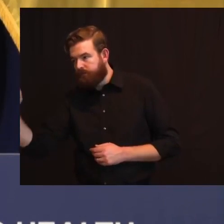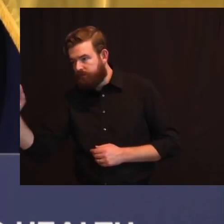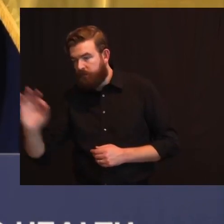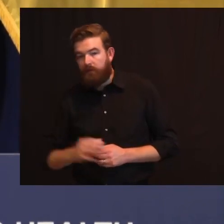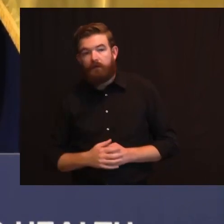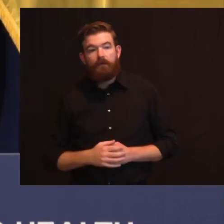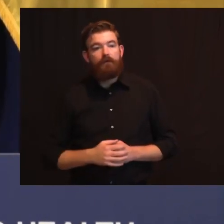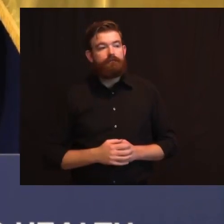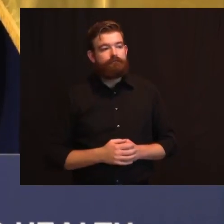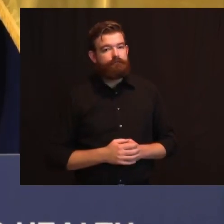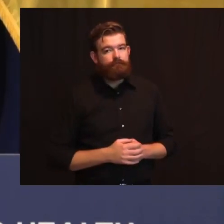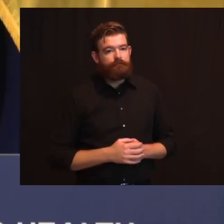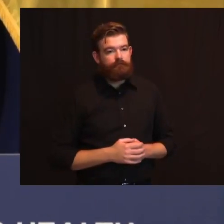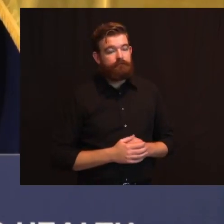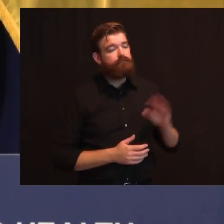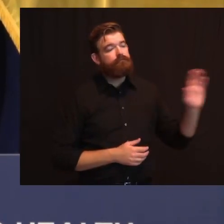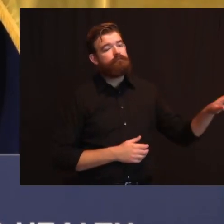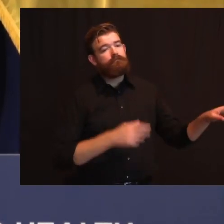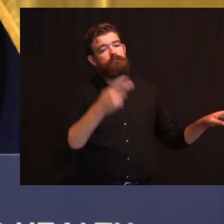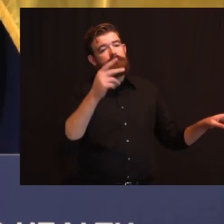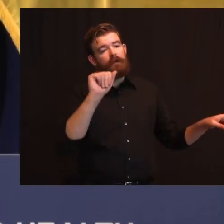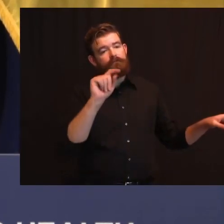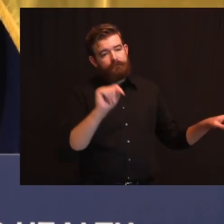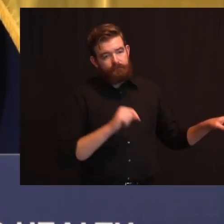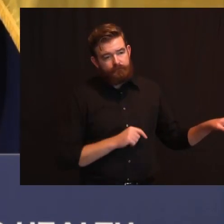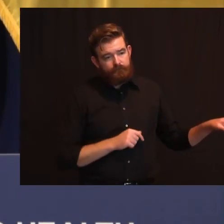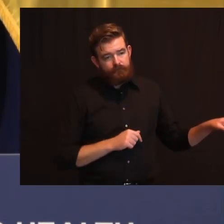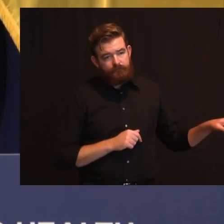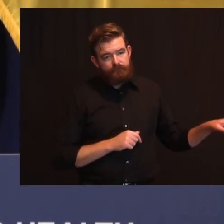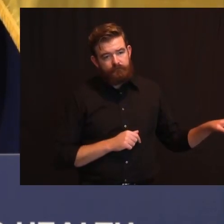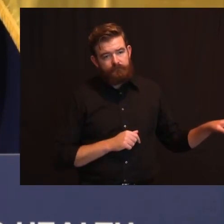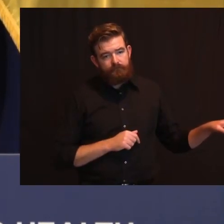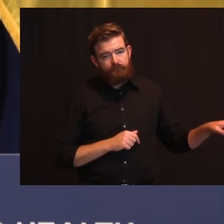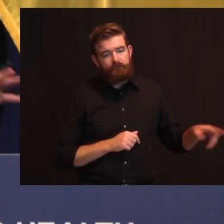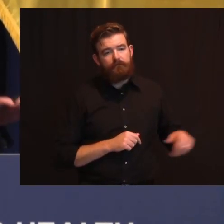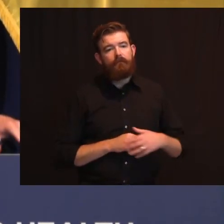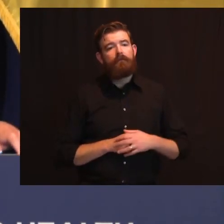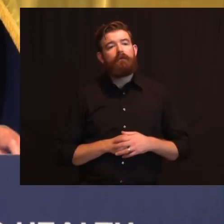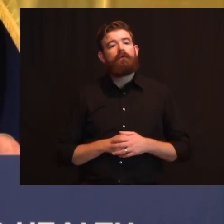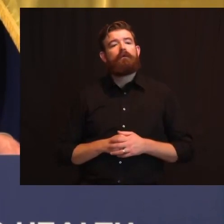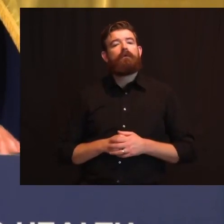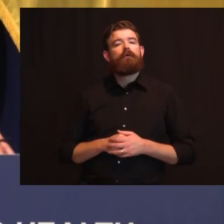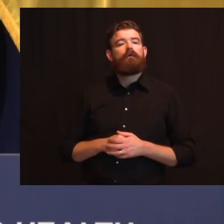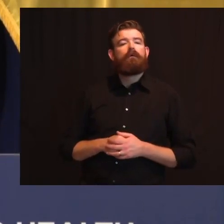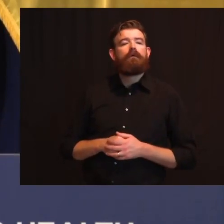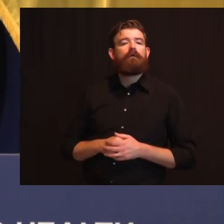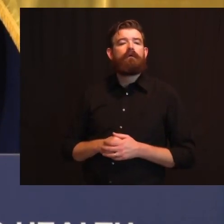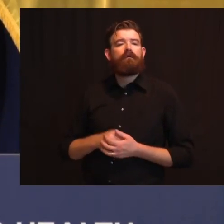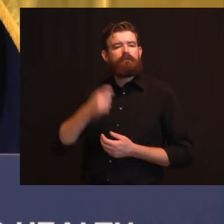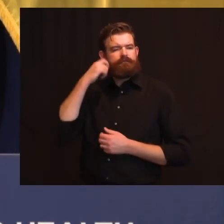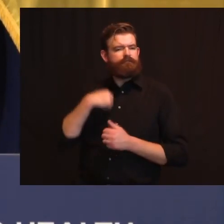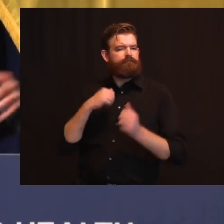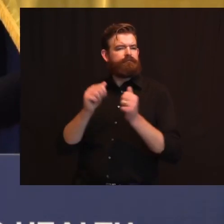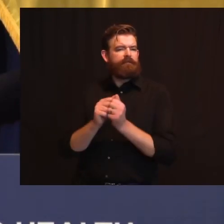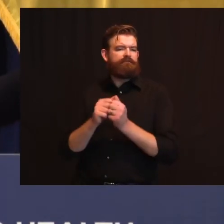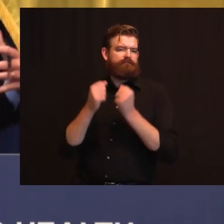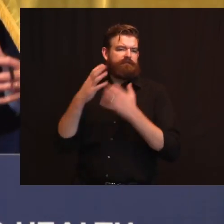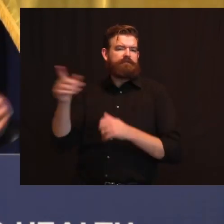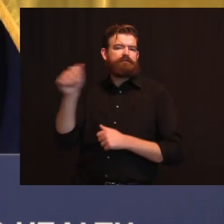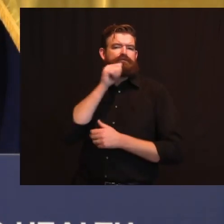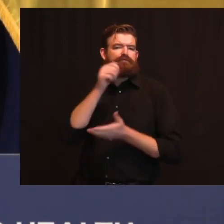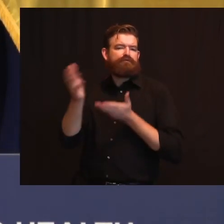reaction. Pat, I was with a passel of Secret Service members today. We had both Vice President Pence and Vice President Biden in